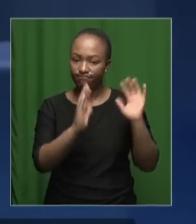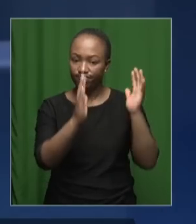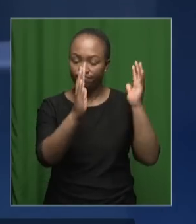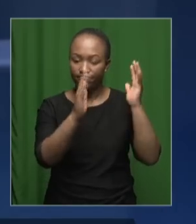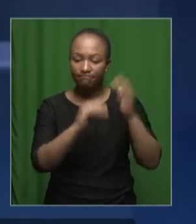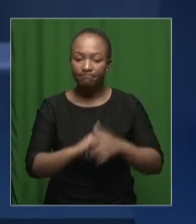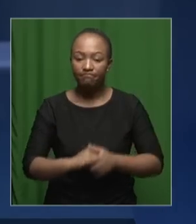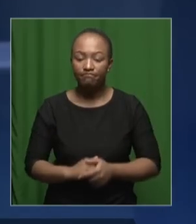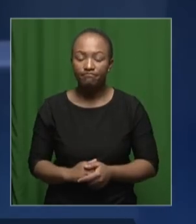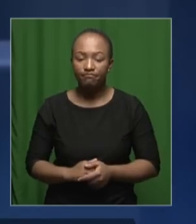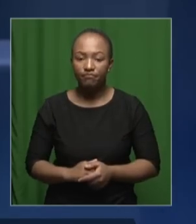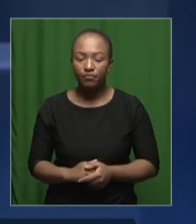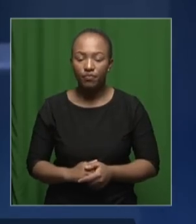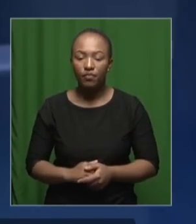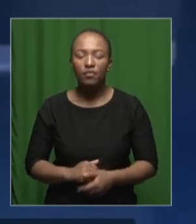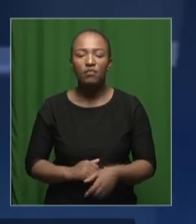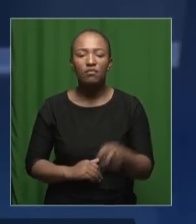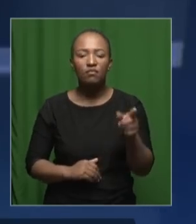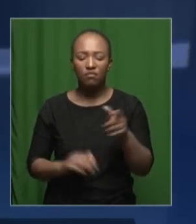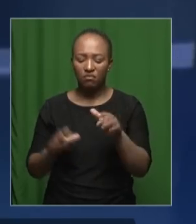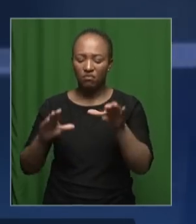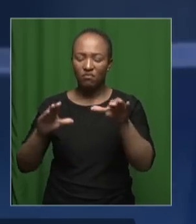What we are saying with regards to BMA,